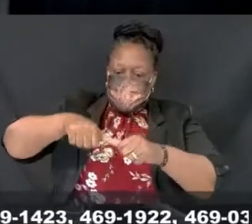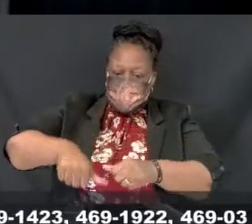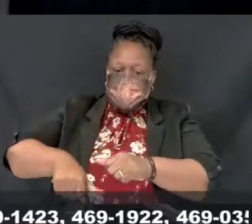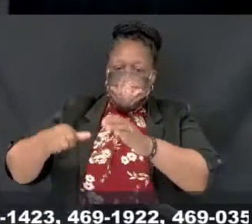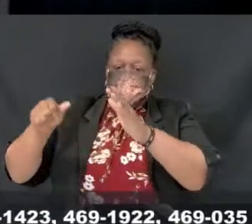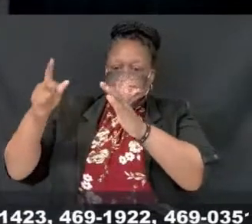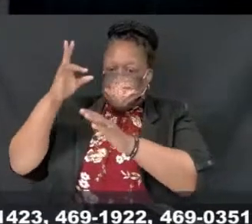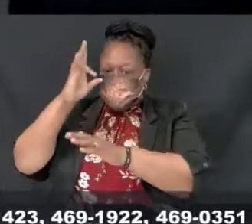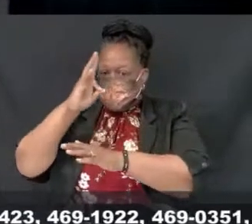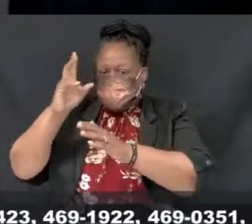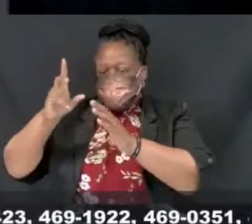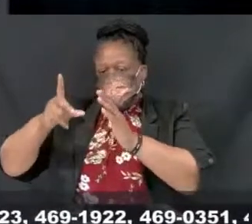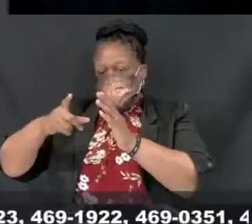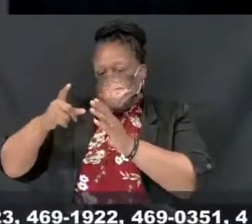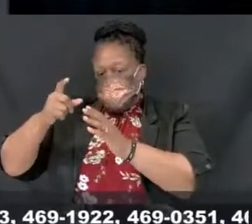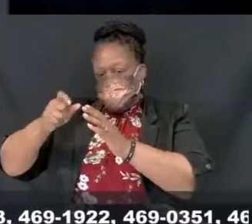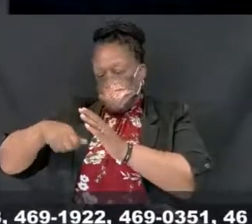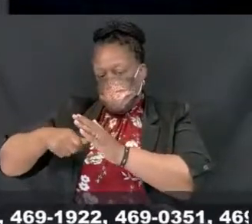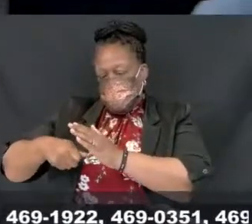Okay?